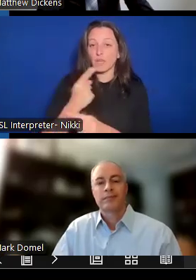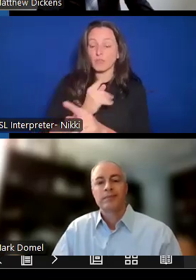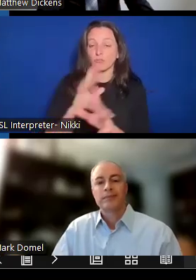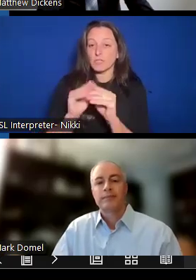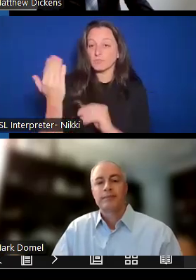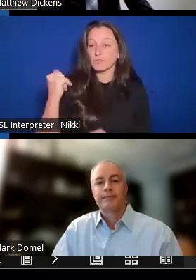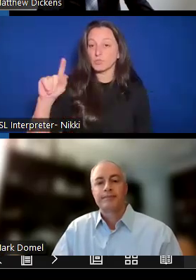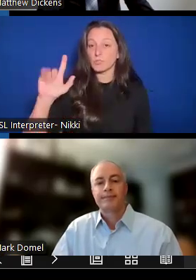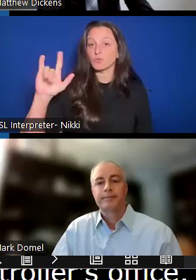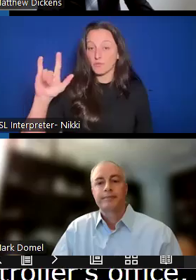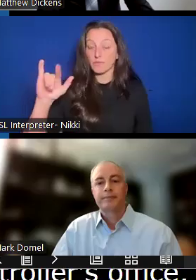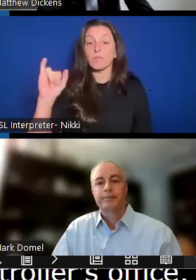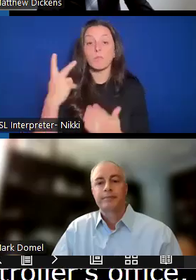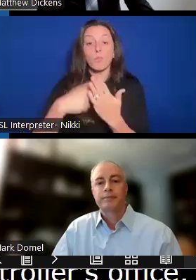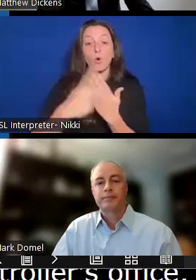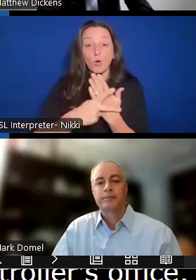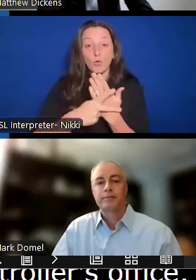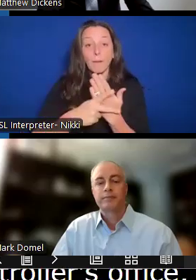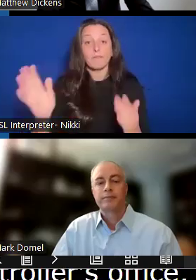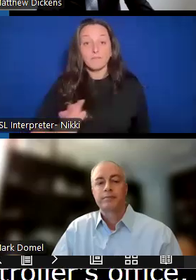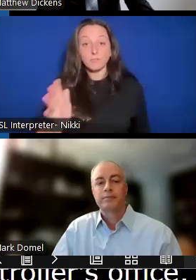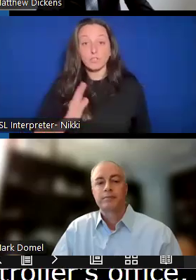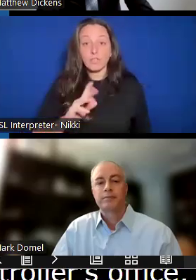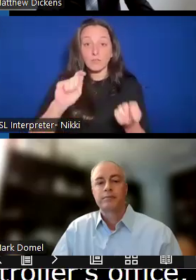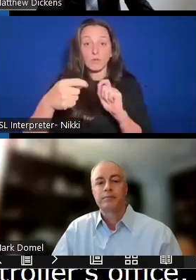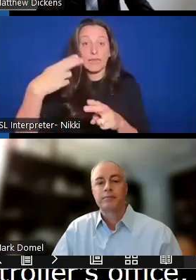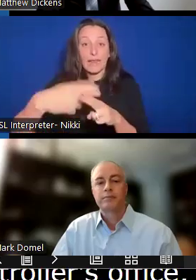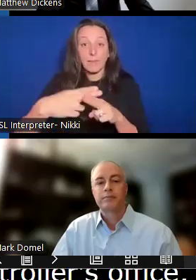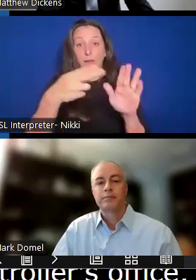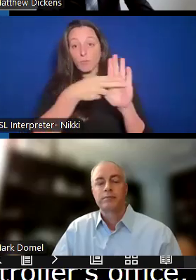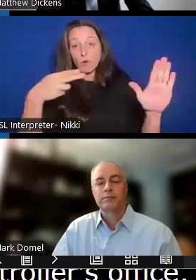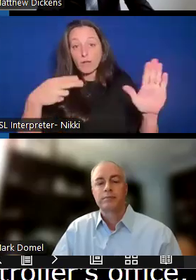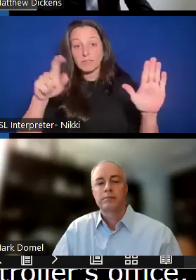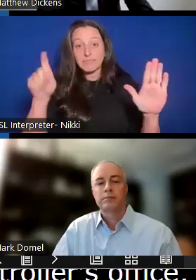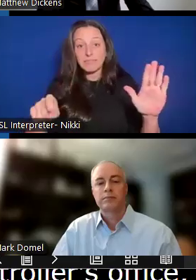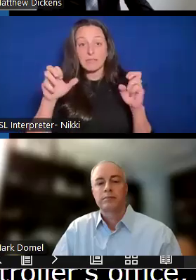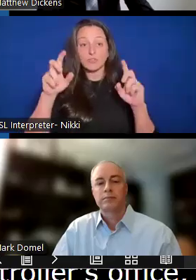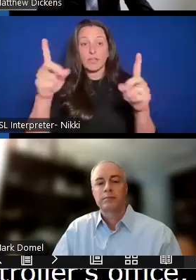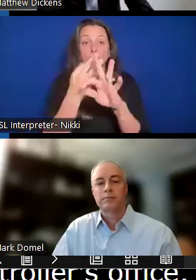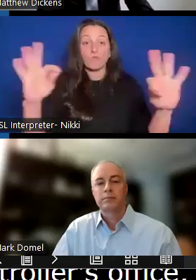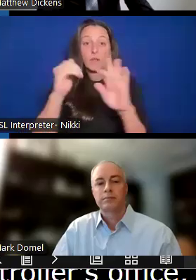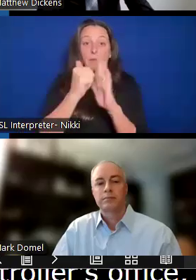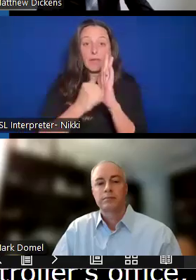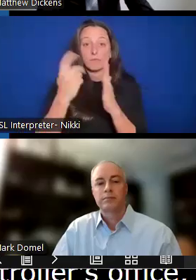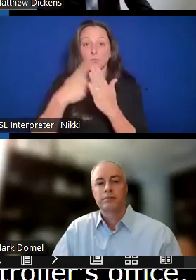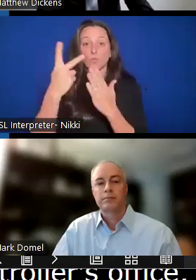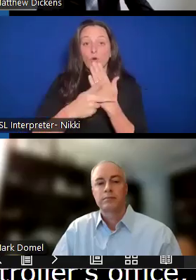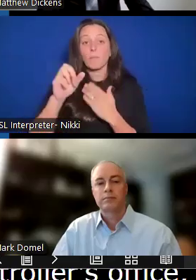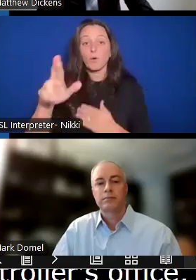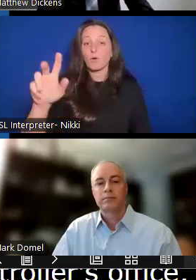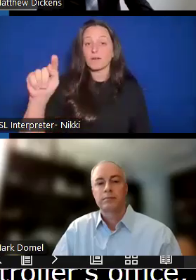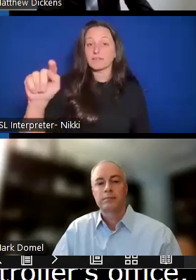2025. This program has been officially renamed and branded as the Texas Education Freedom Accounts Program, or